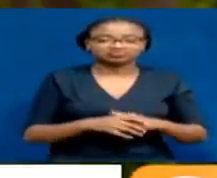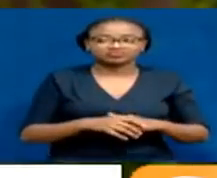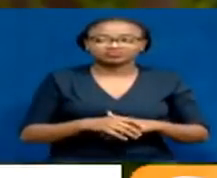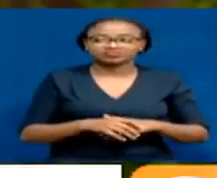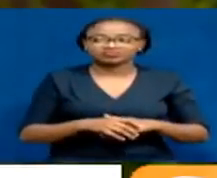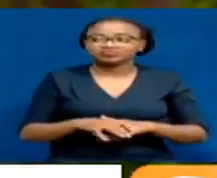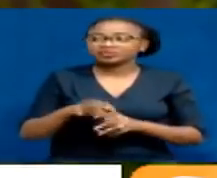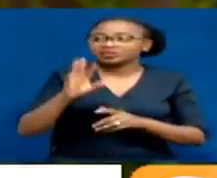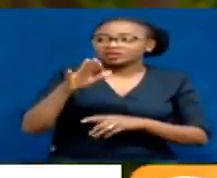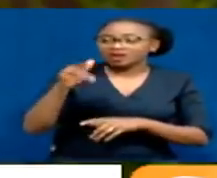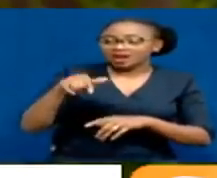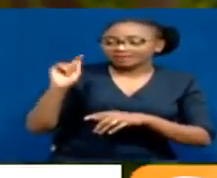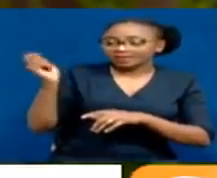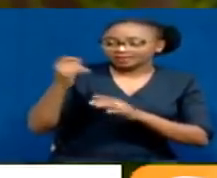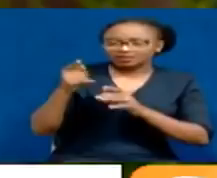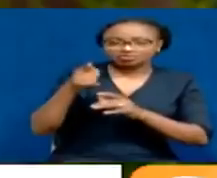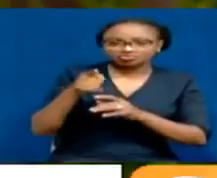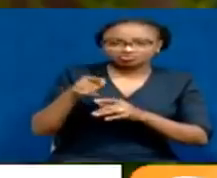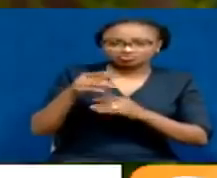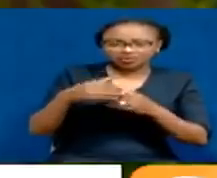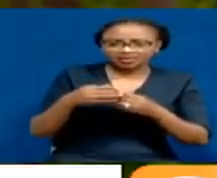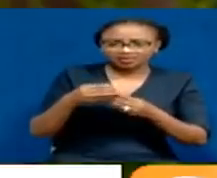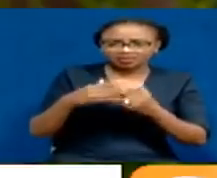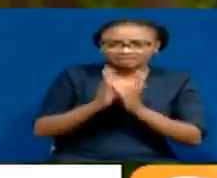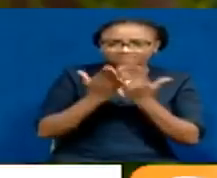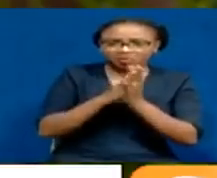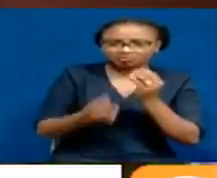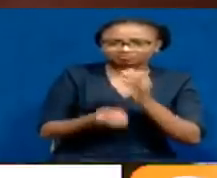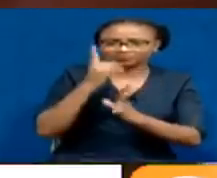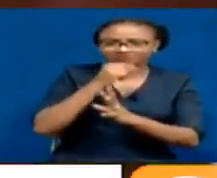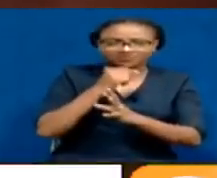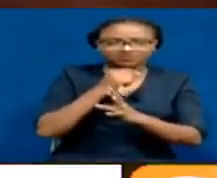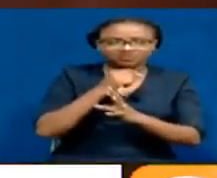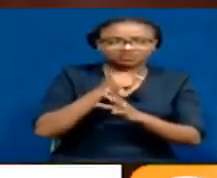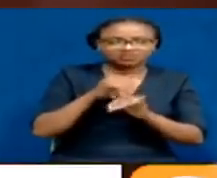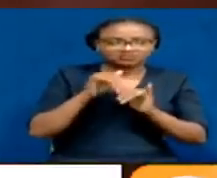You're in Kenya to release a book titled Remaining in the Shadows, Parliament and